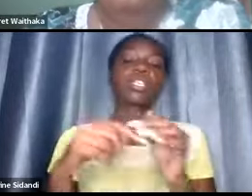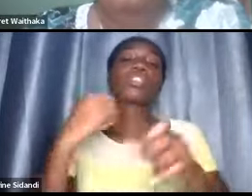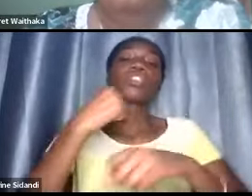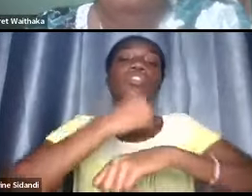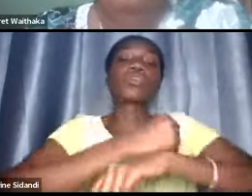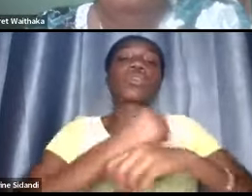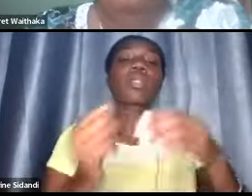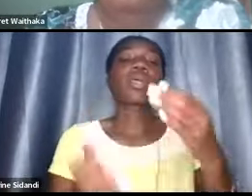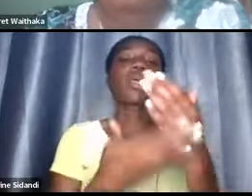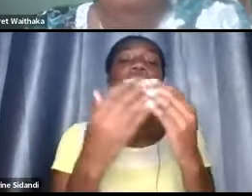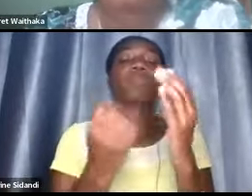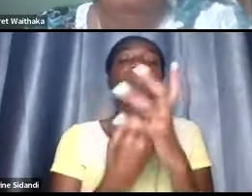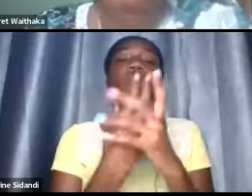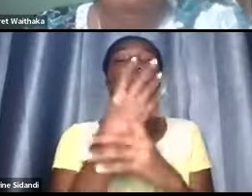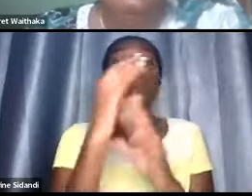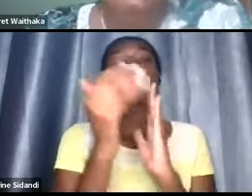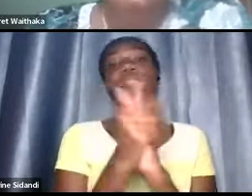this?